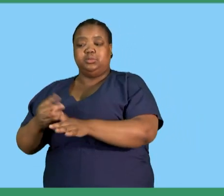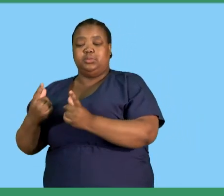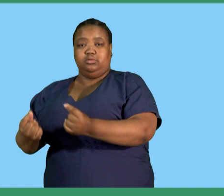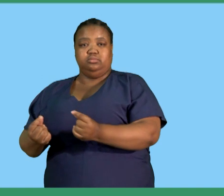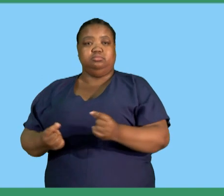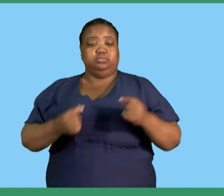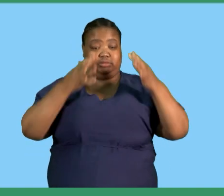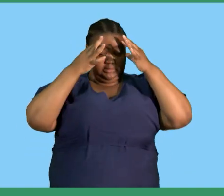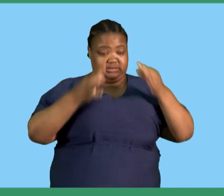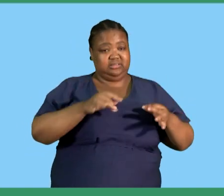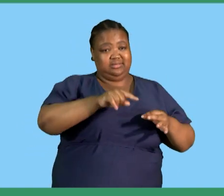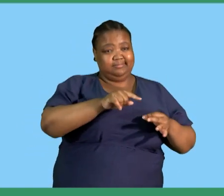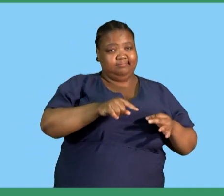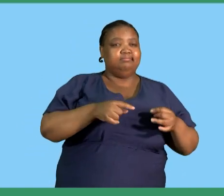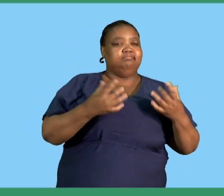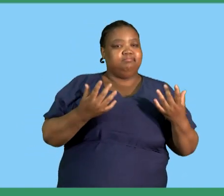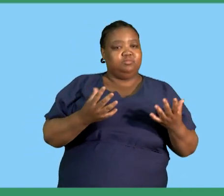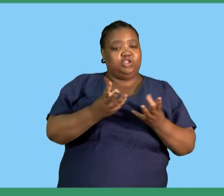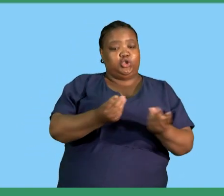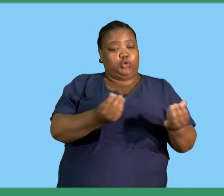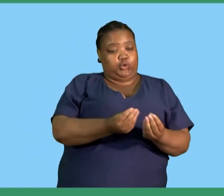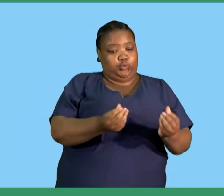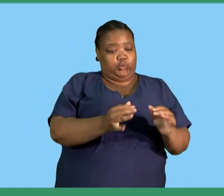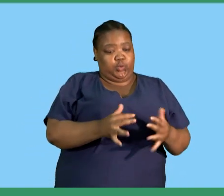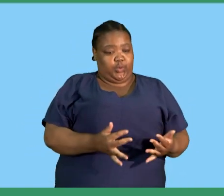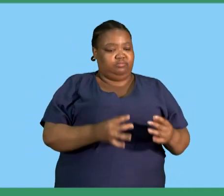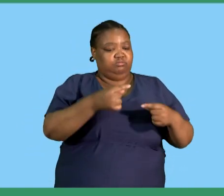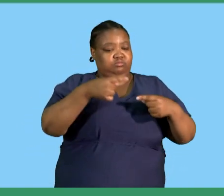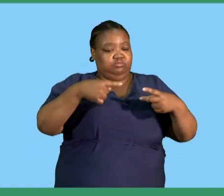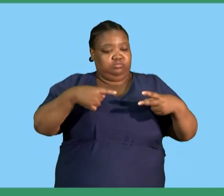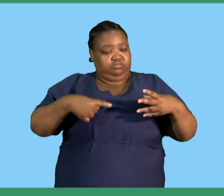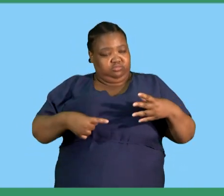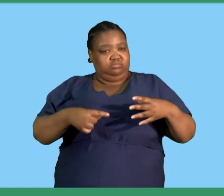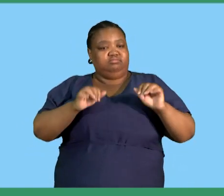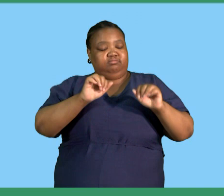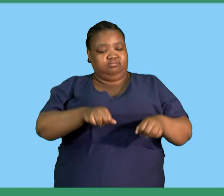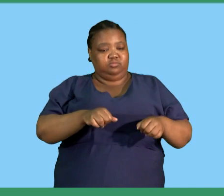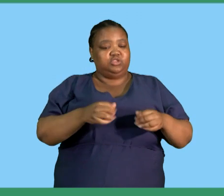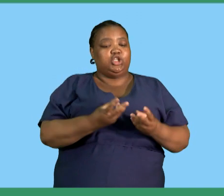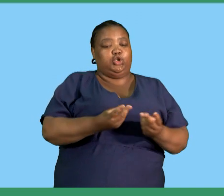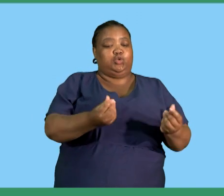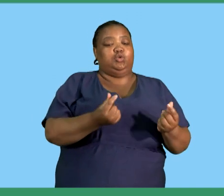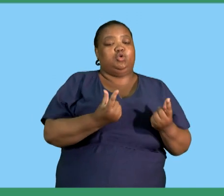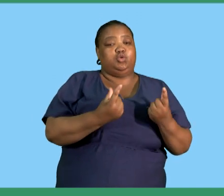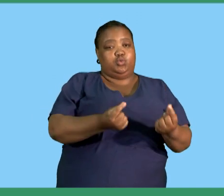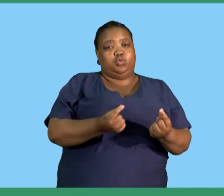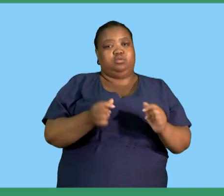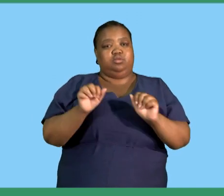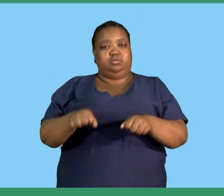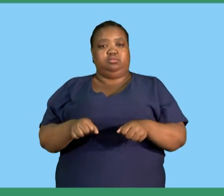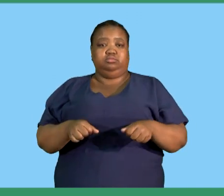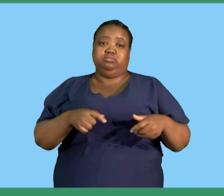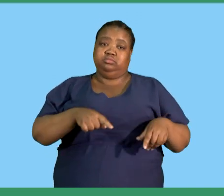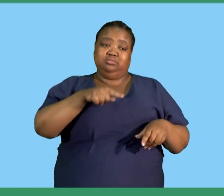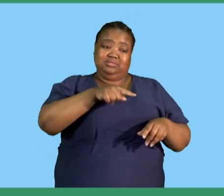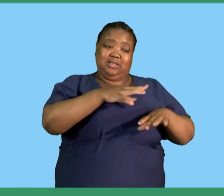group. Decision making, consider alternative solutions, but in problem solving, we generate the solutions.